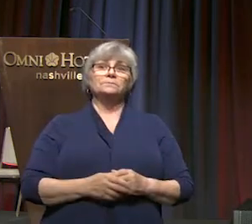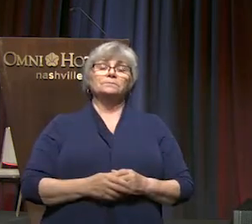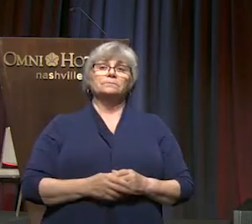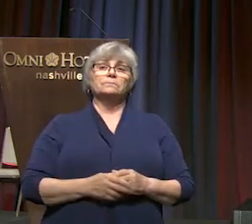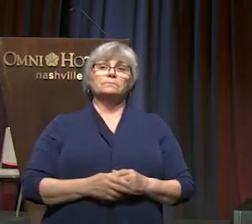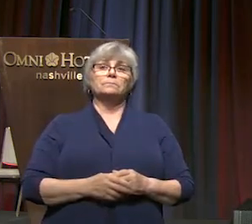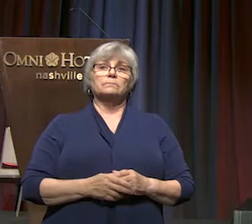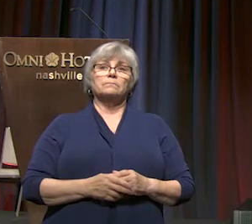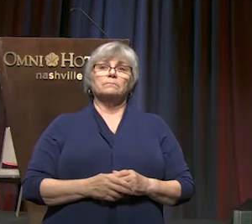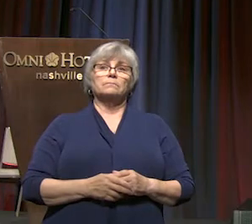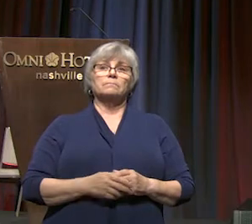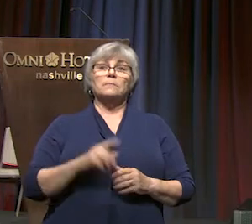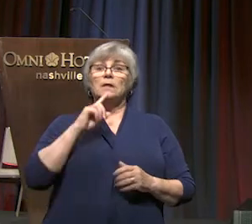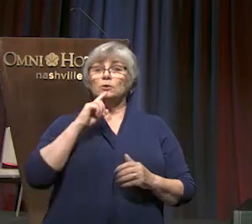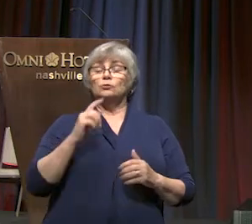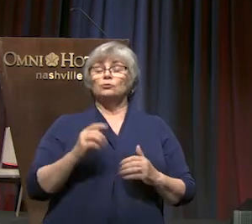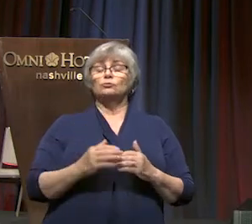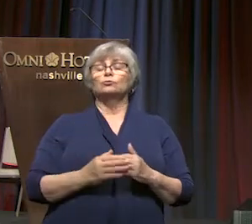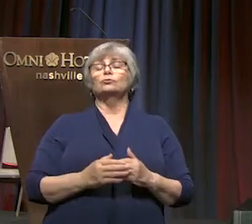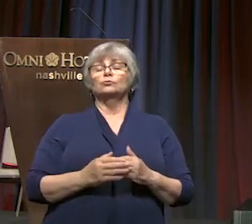is to maximize